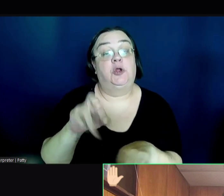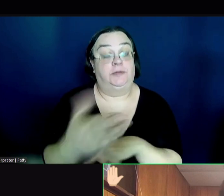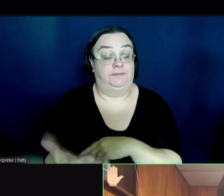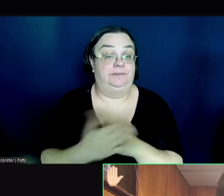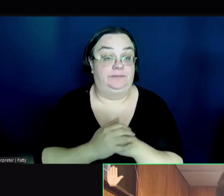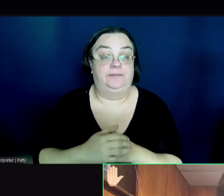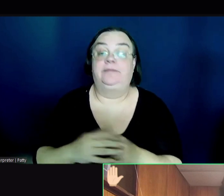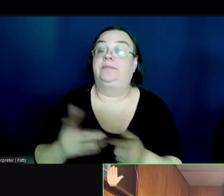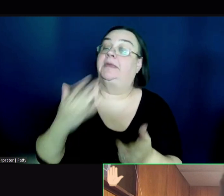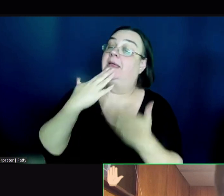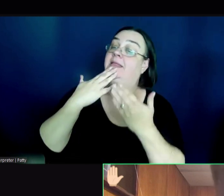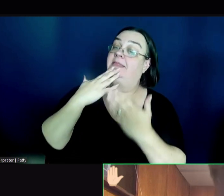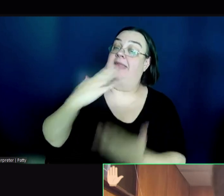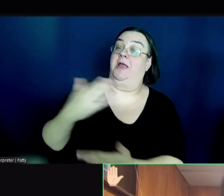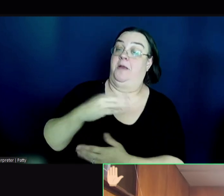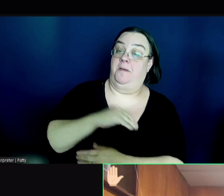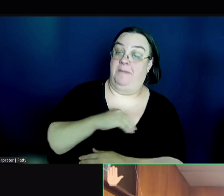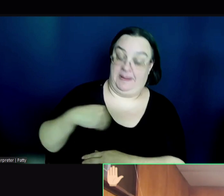Thank you, Madam Mayor.